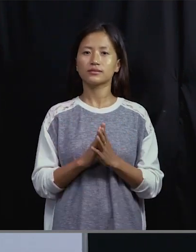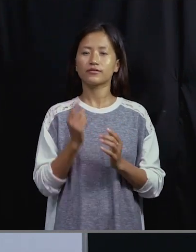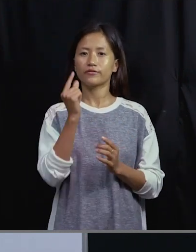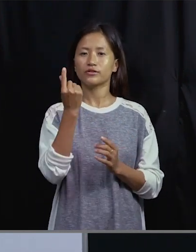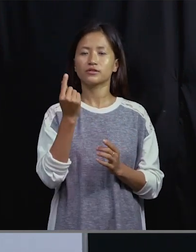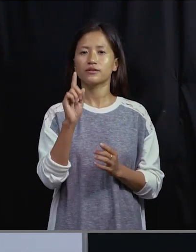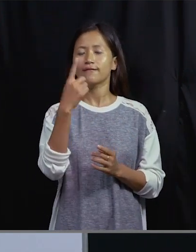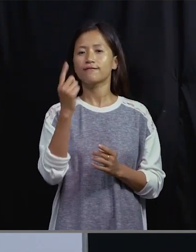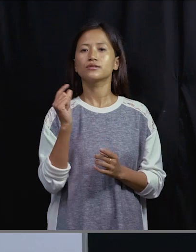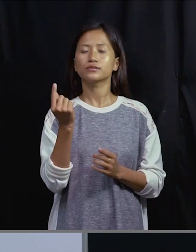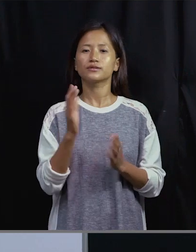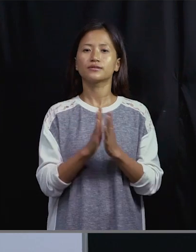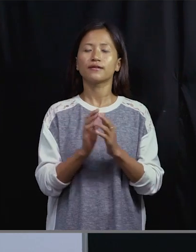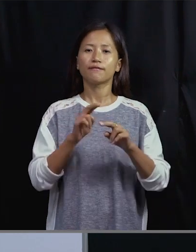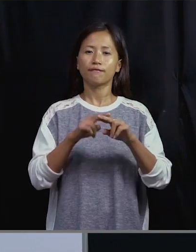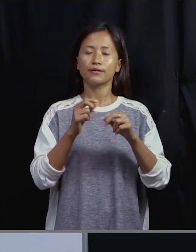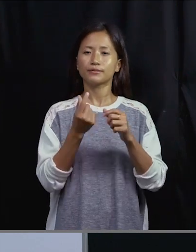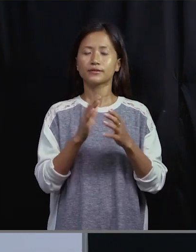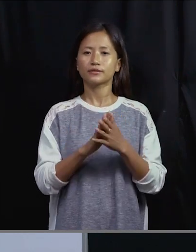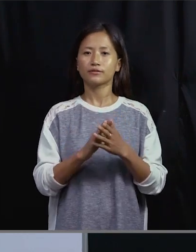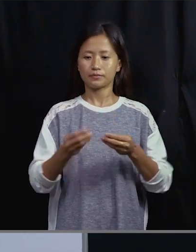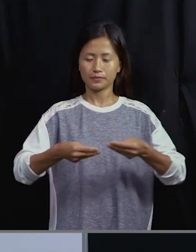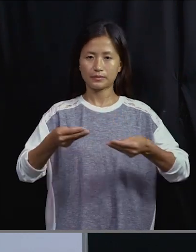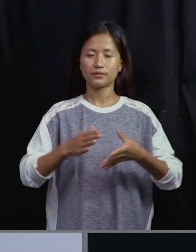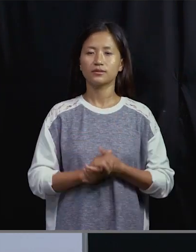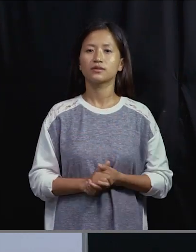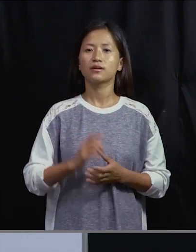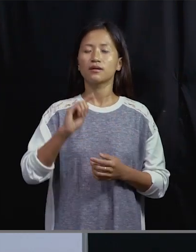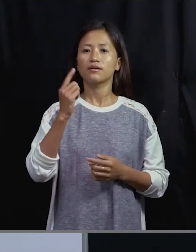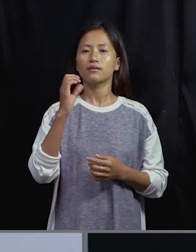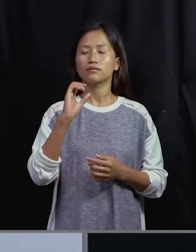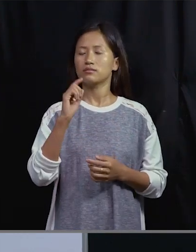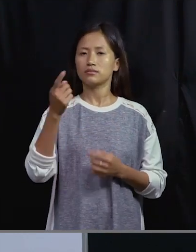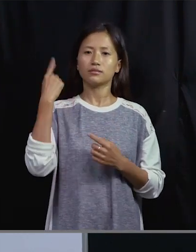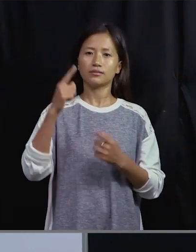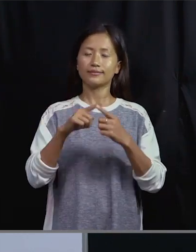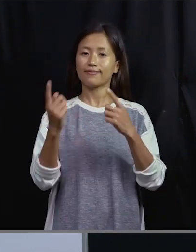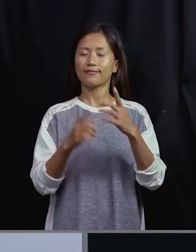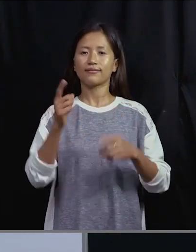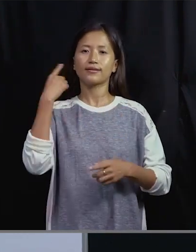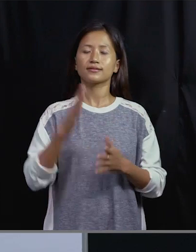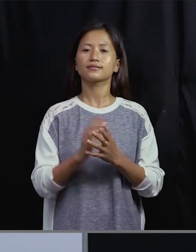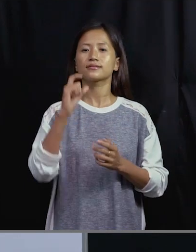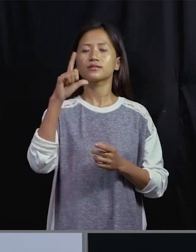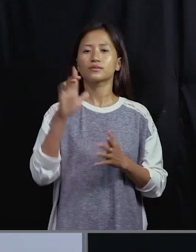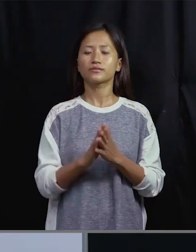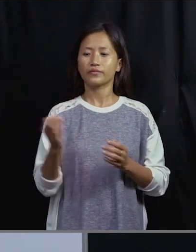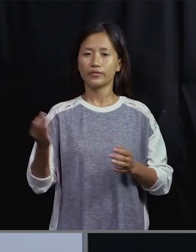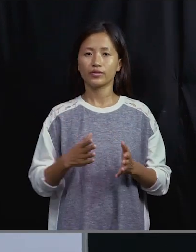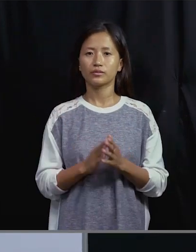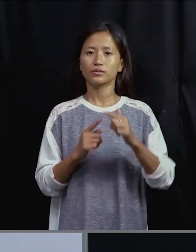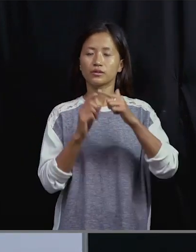is evolution and fundamentals of business. So in our last class we already start one new topic, that